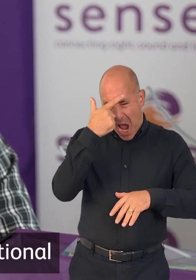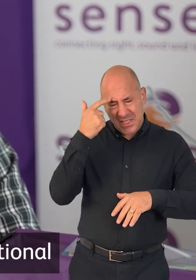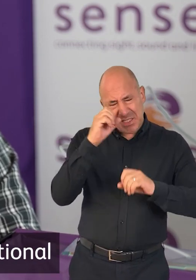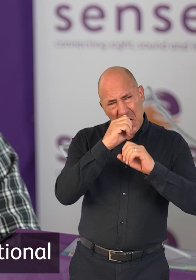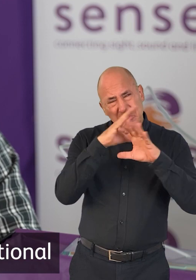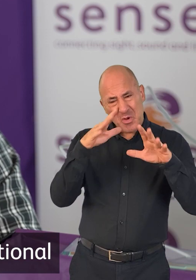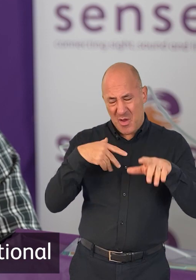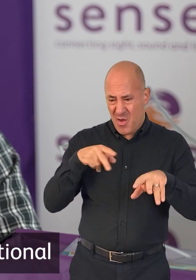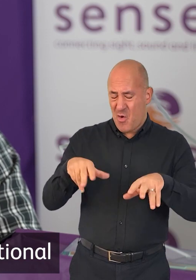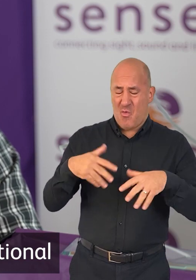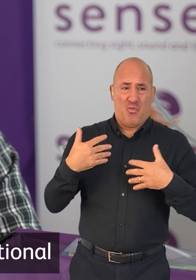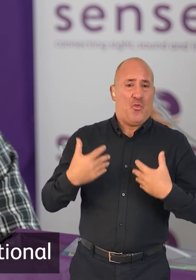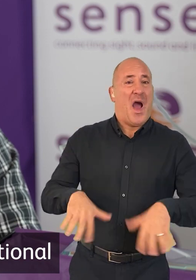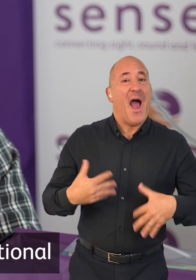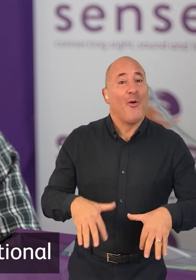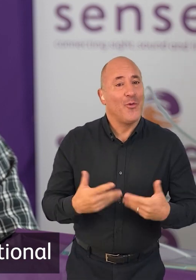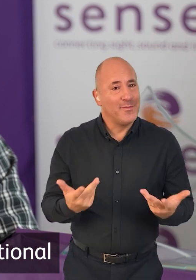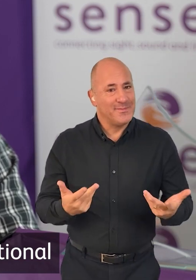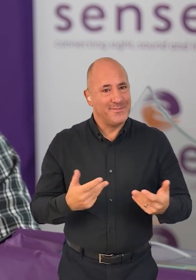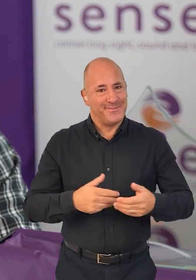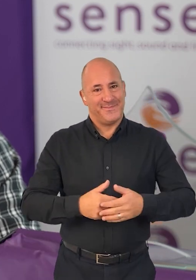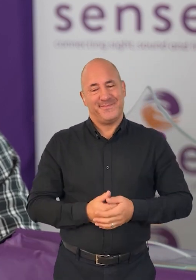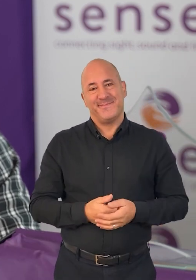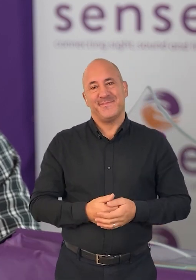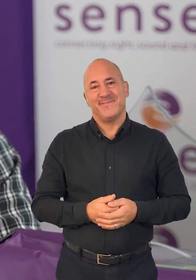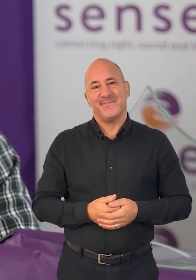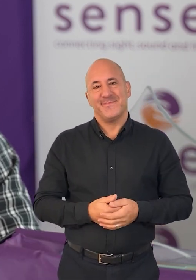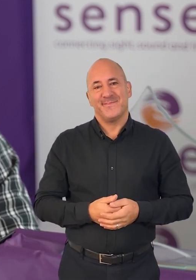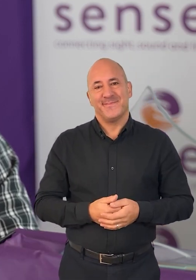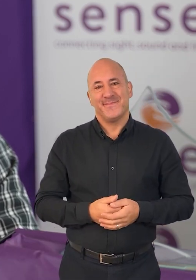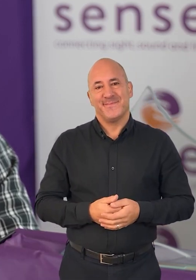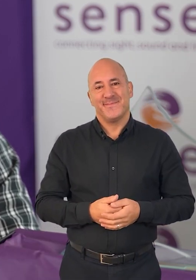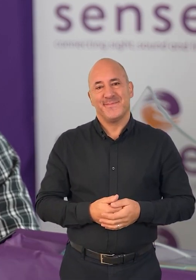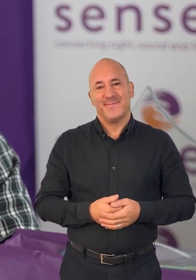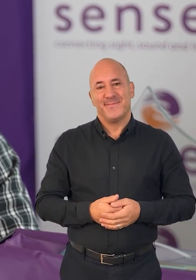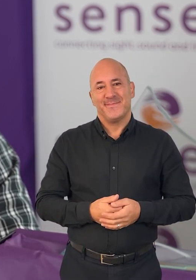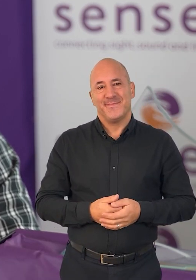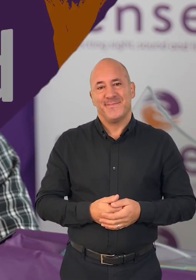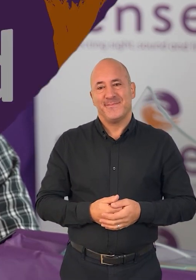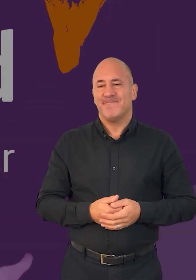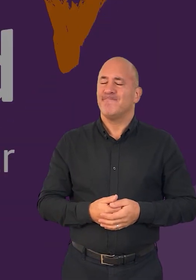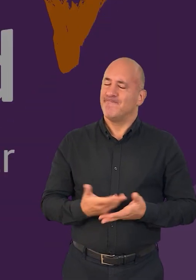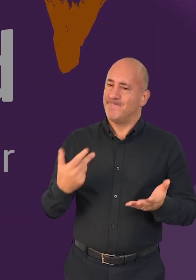sister, or have shown exceptional understanding for their age.